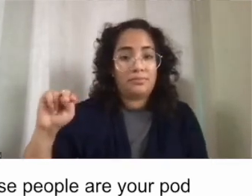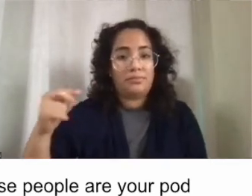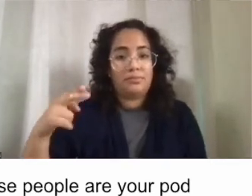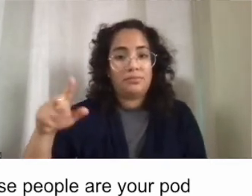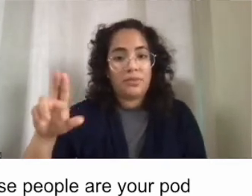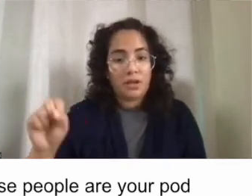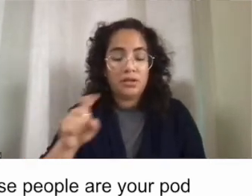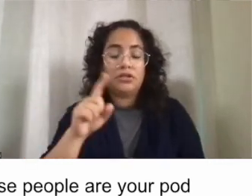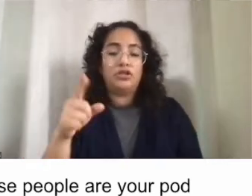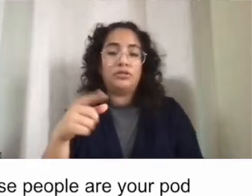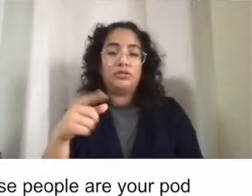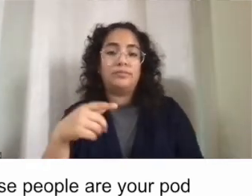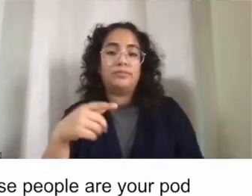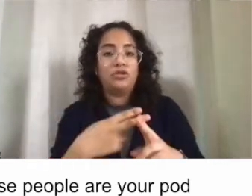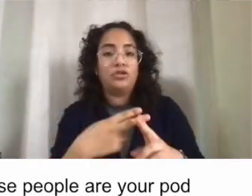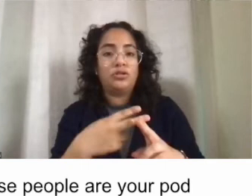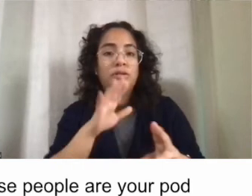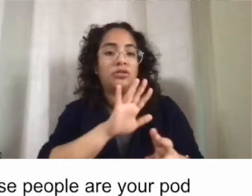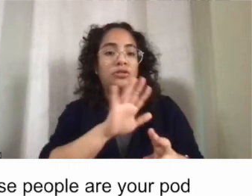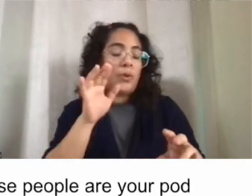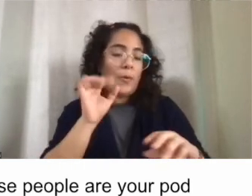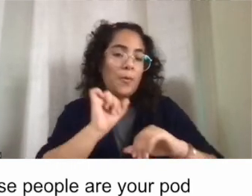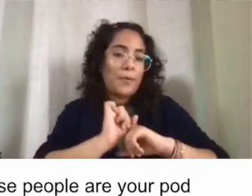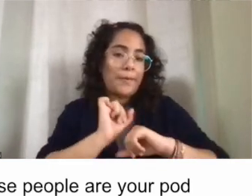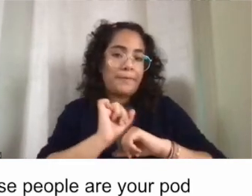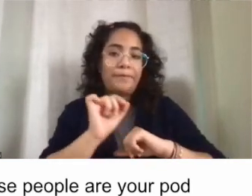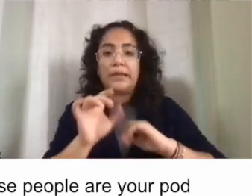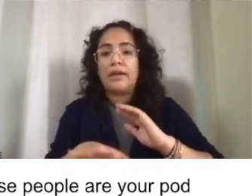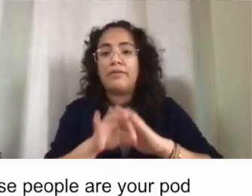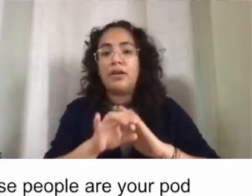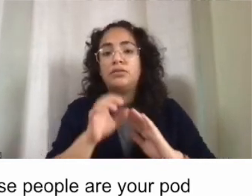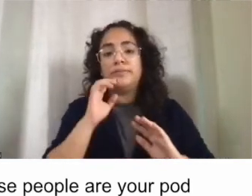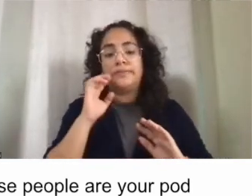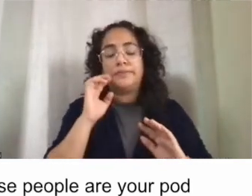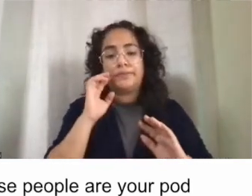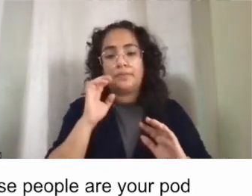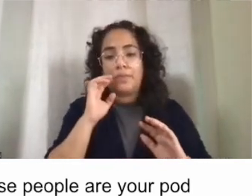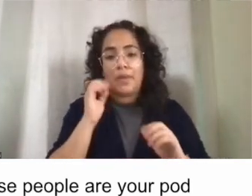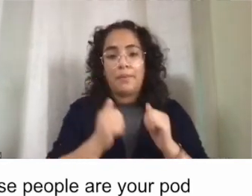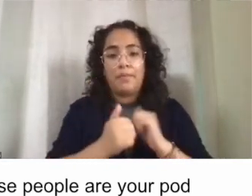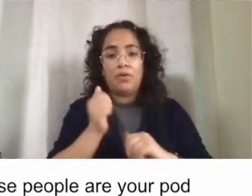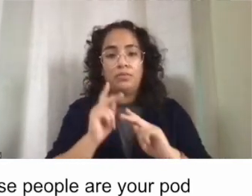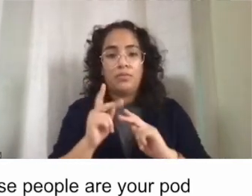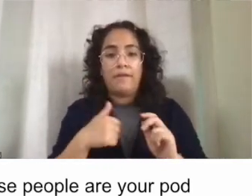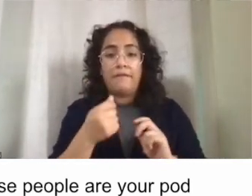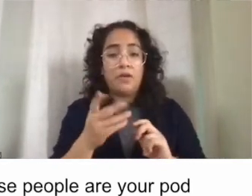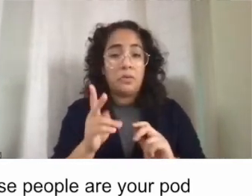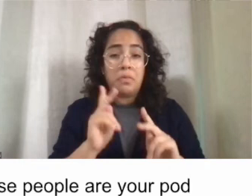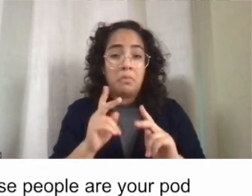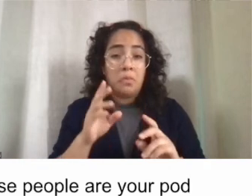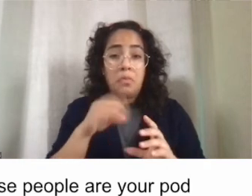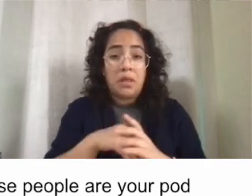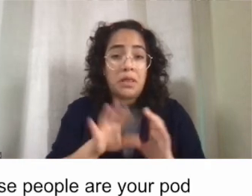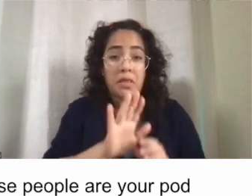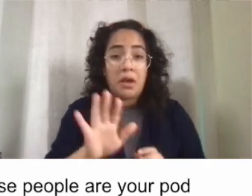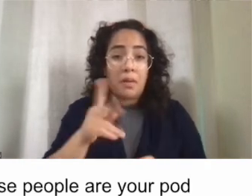points out that in her work, they found that most people have very few people in their pod, maybe one or two.